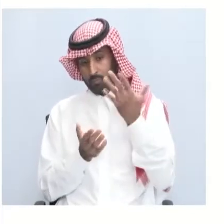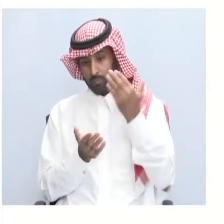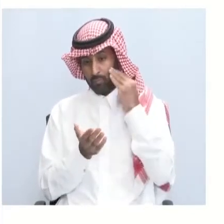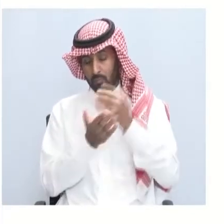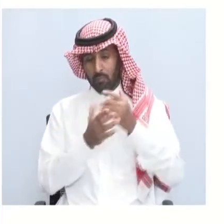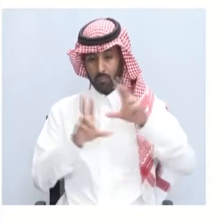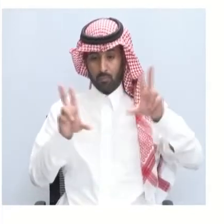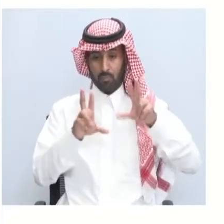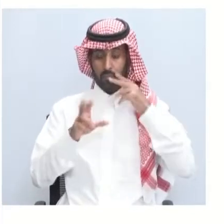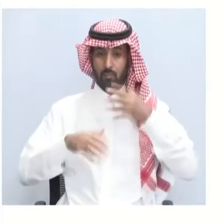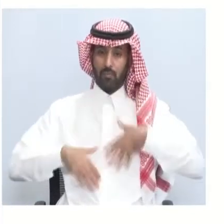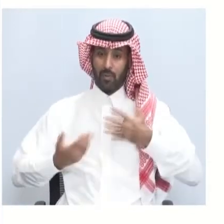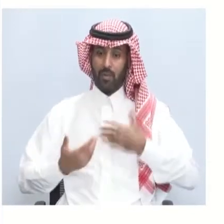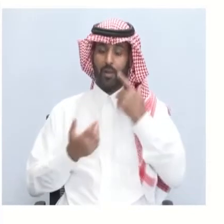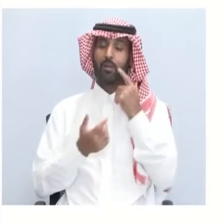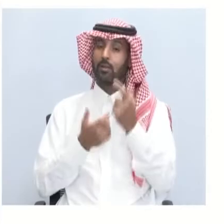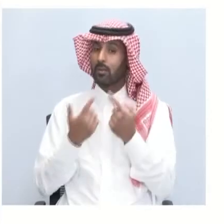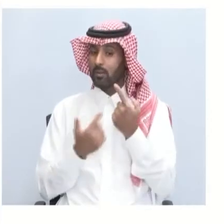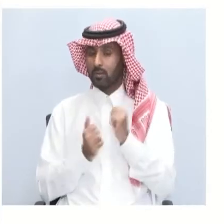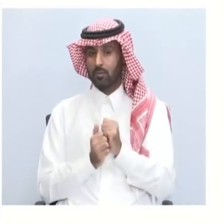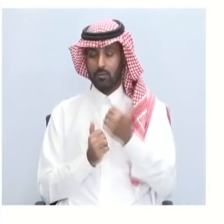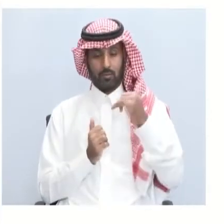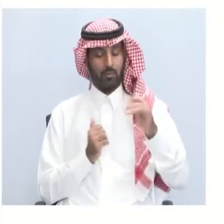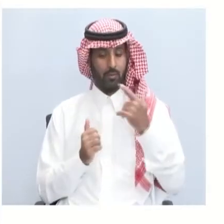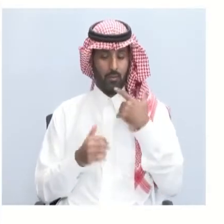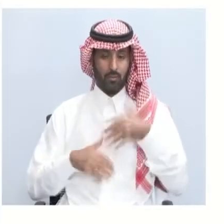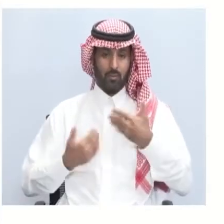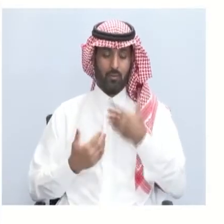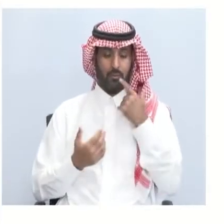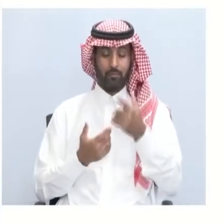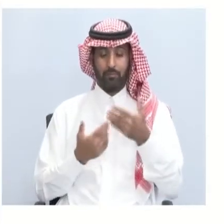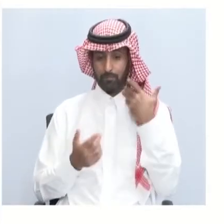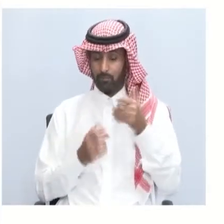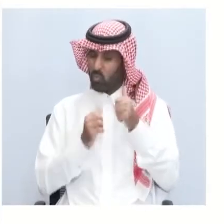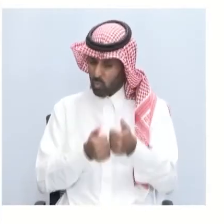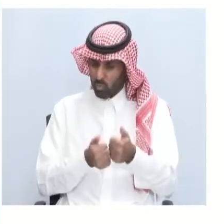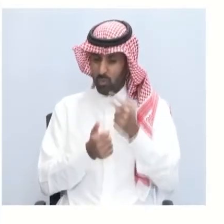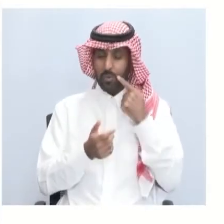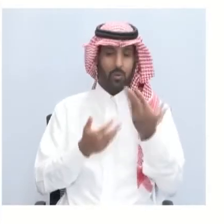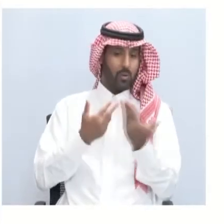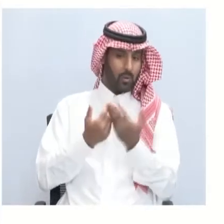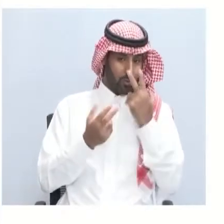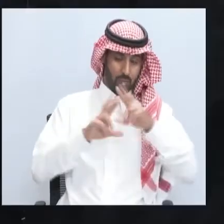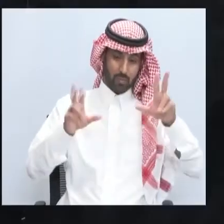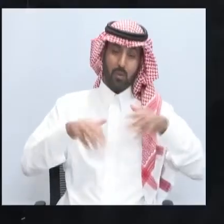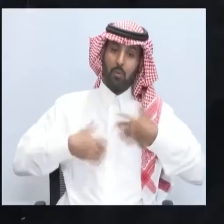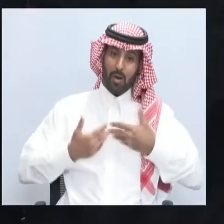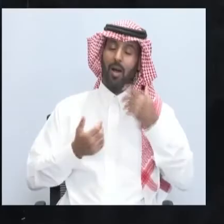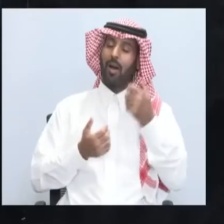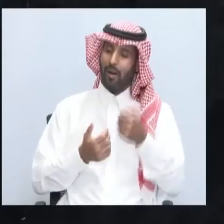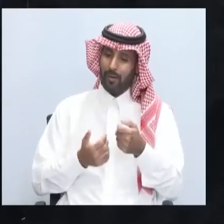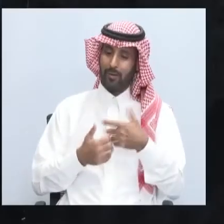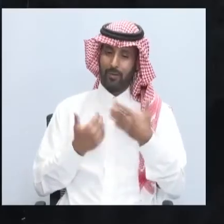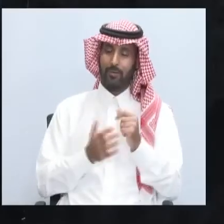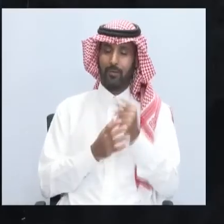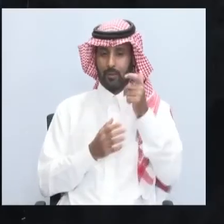own humorous style. That's correct. They have humorous style. While you watch the show, you get some